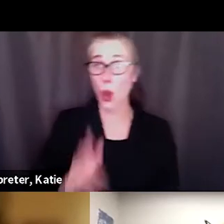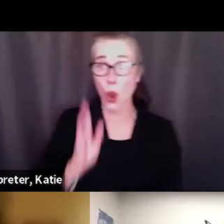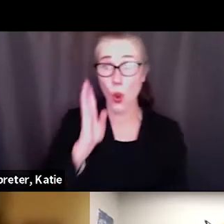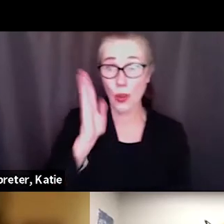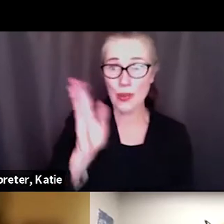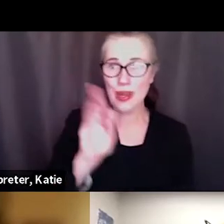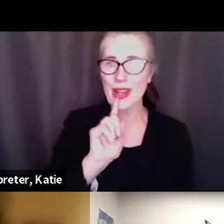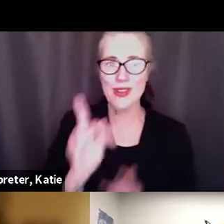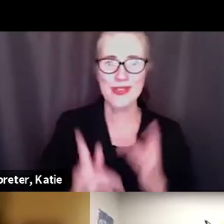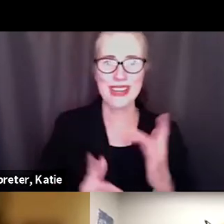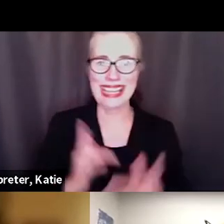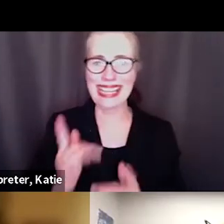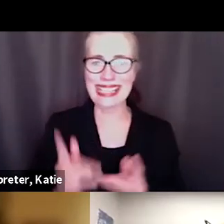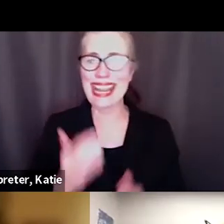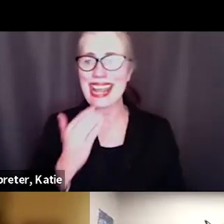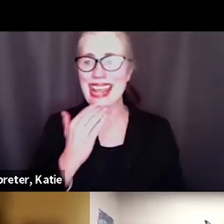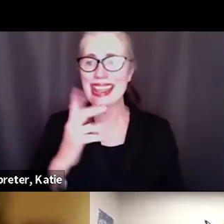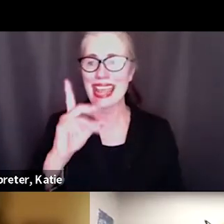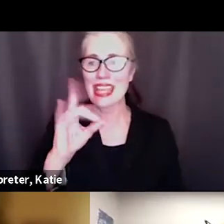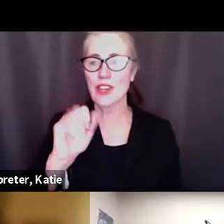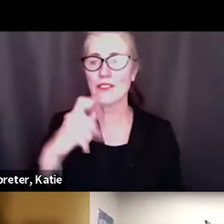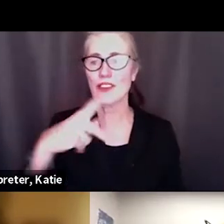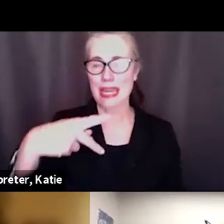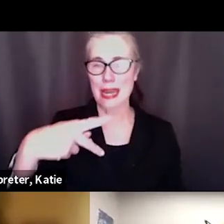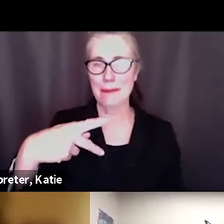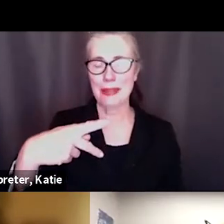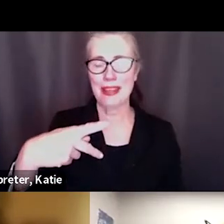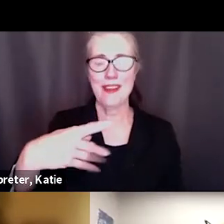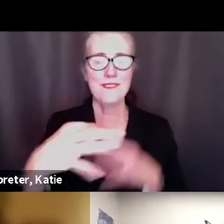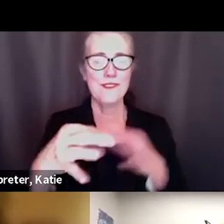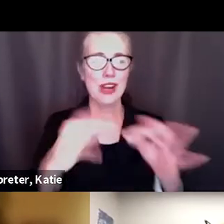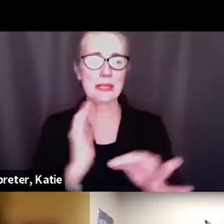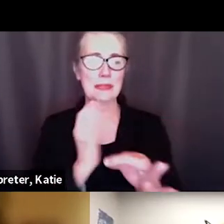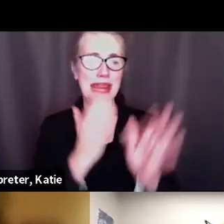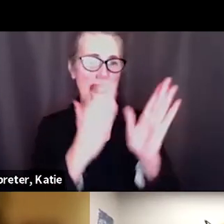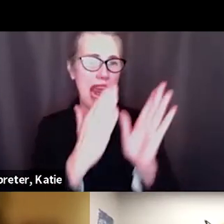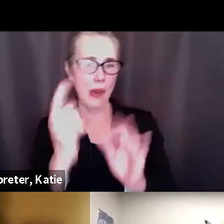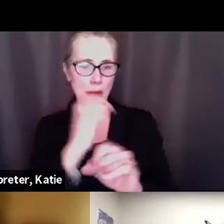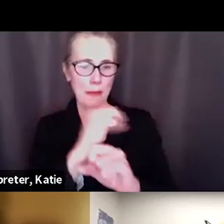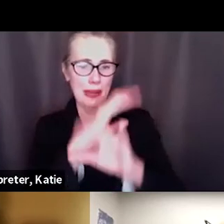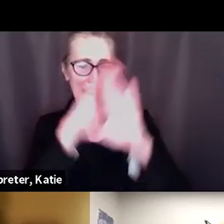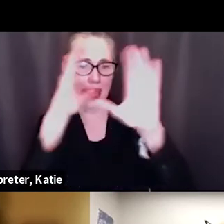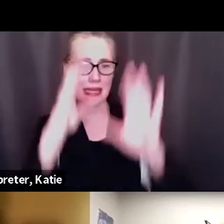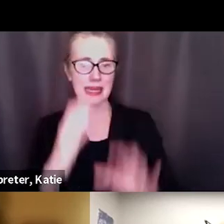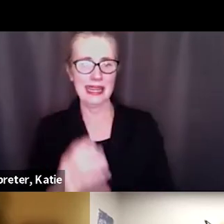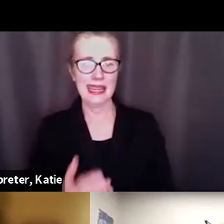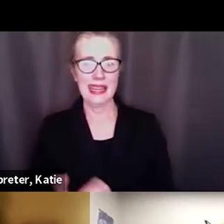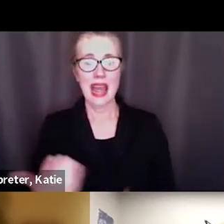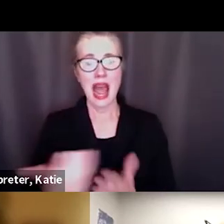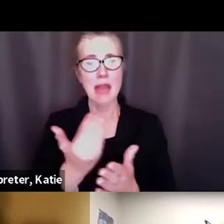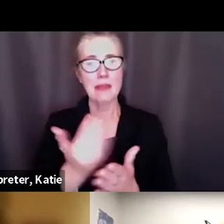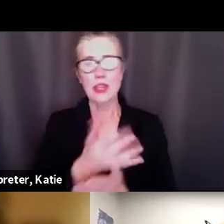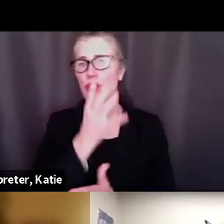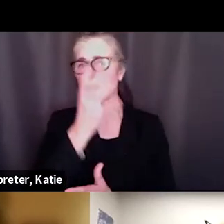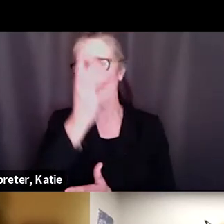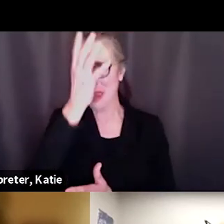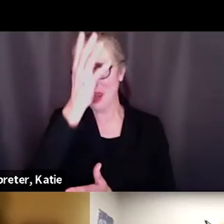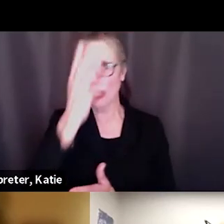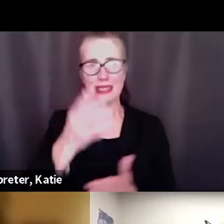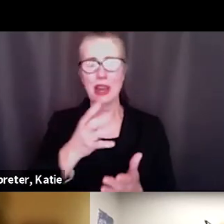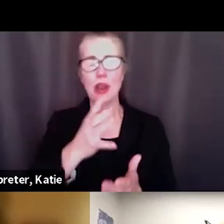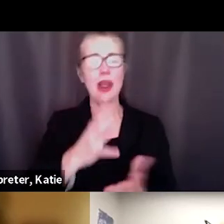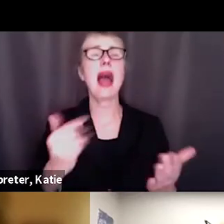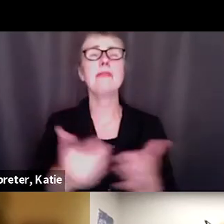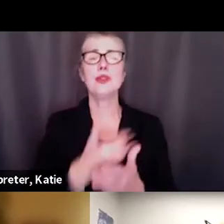exciting so thank you kit for explaining the vision i have to tell you as a relatively new parent at san marcos high school with my first and oldest